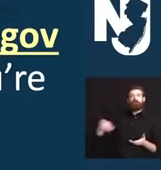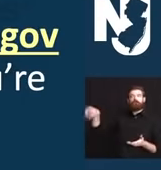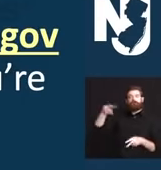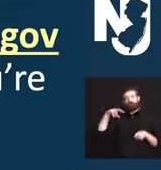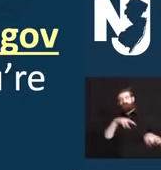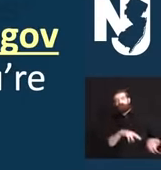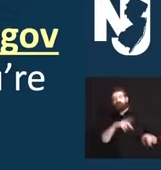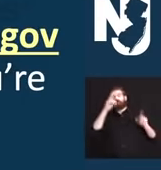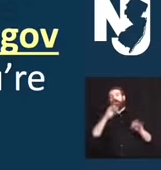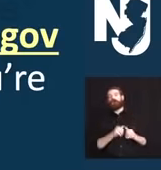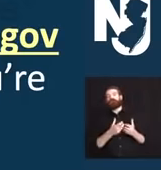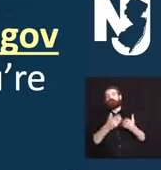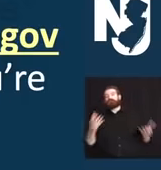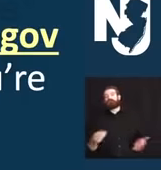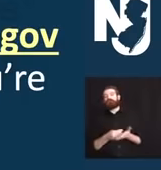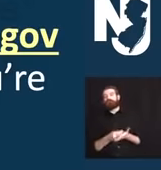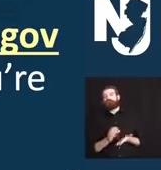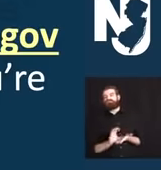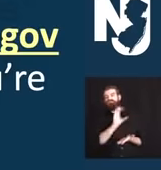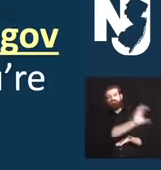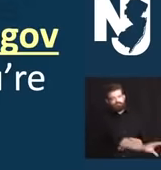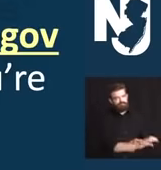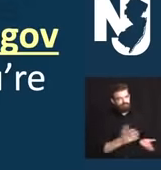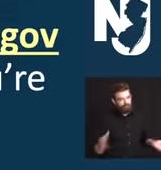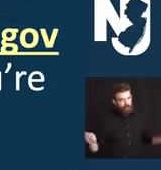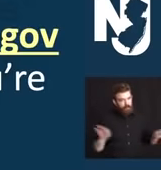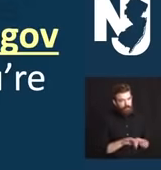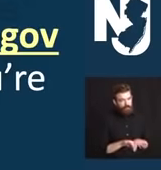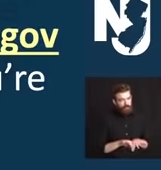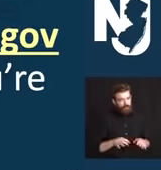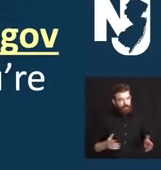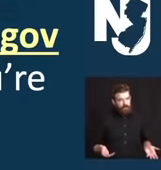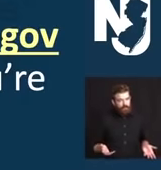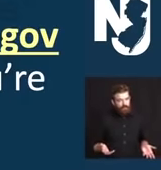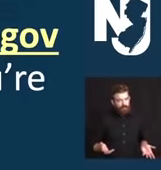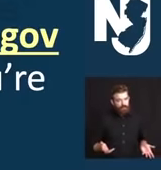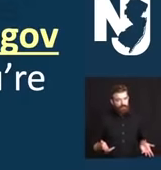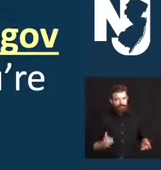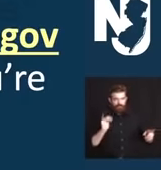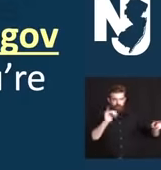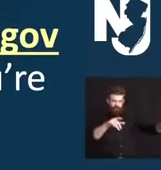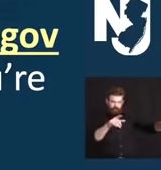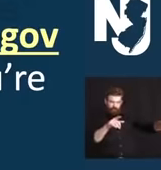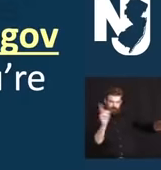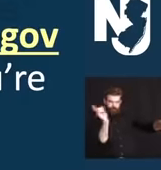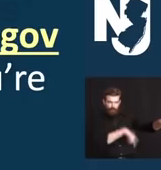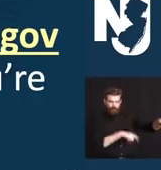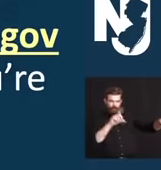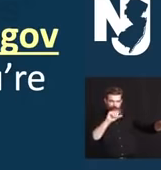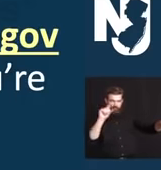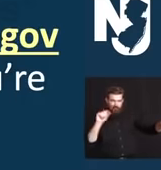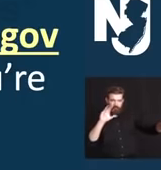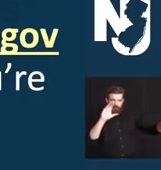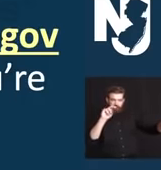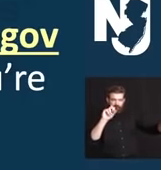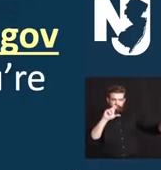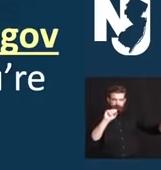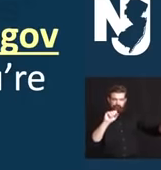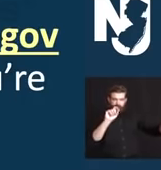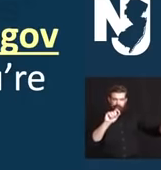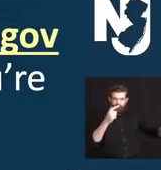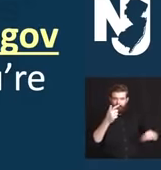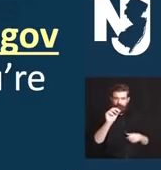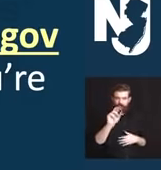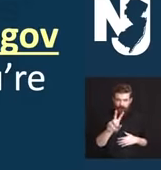go, 2020census.gov, and get counted. It's fast, it's safe and secure, it's really